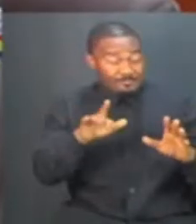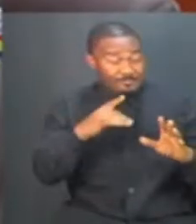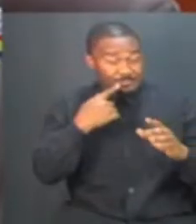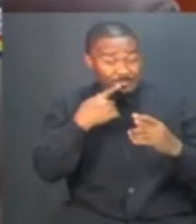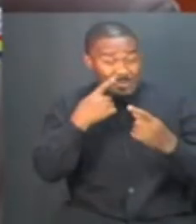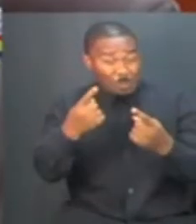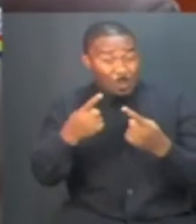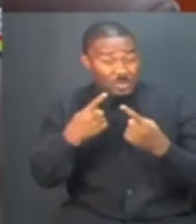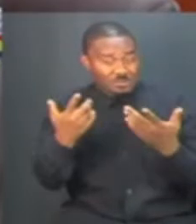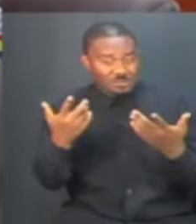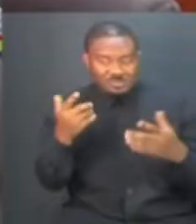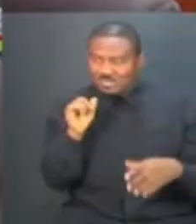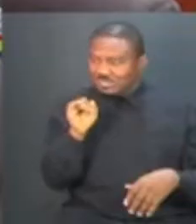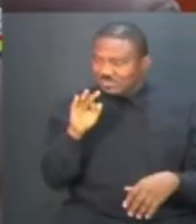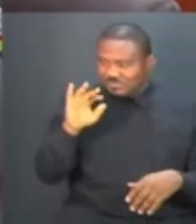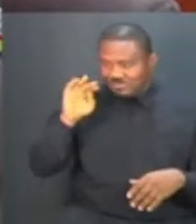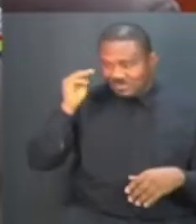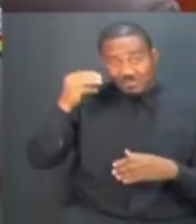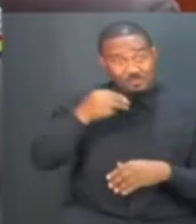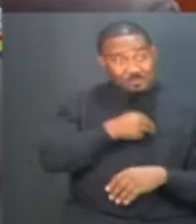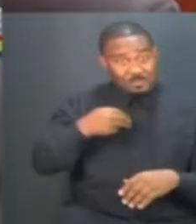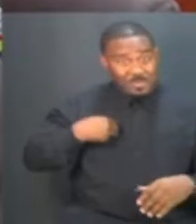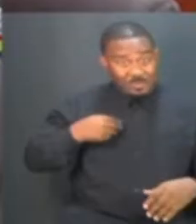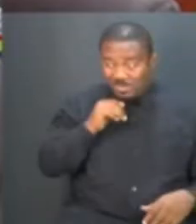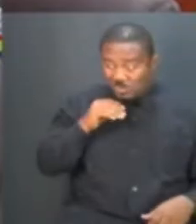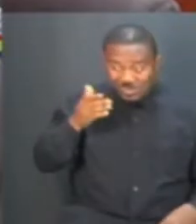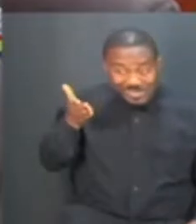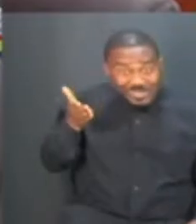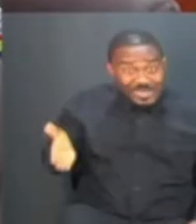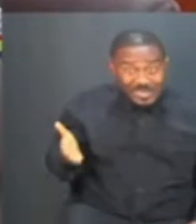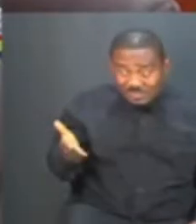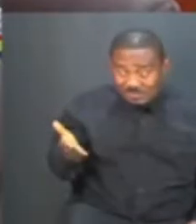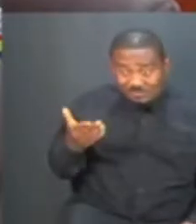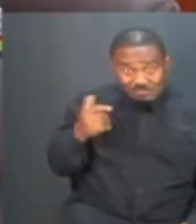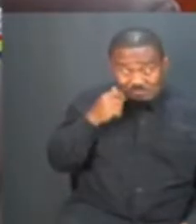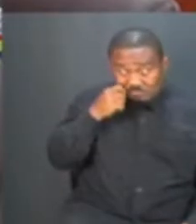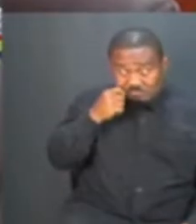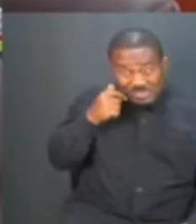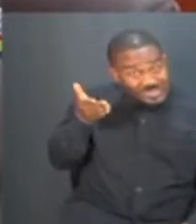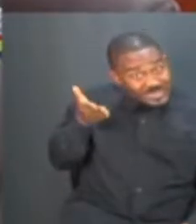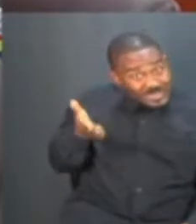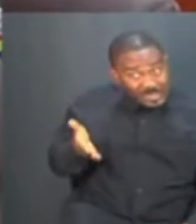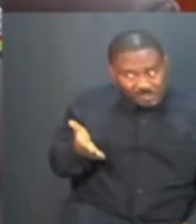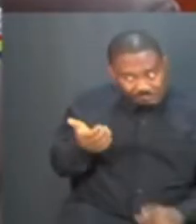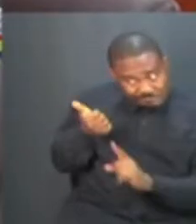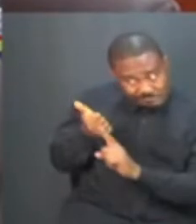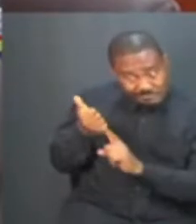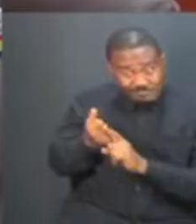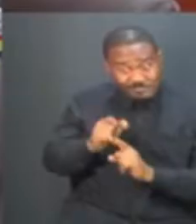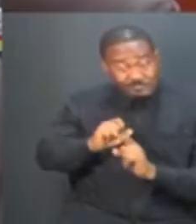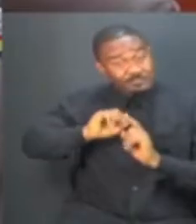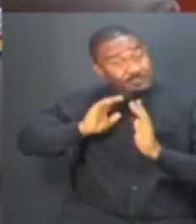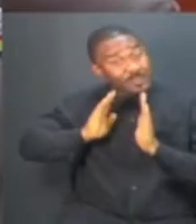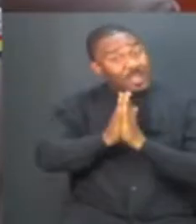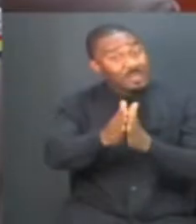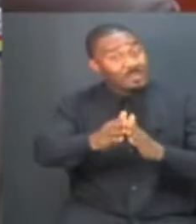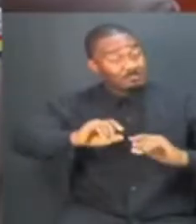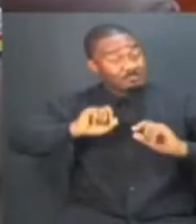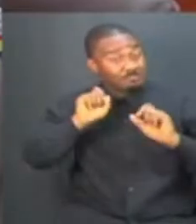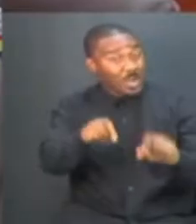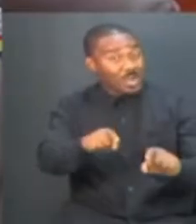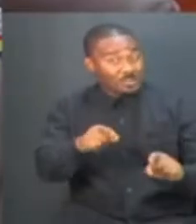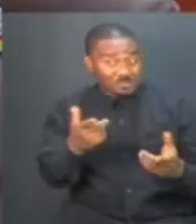present to verbally ask the question, then what I know and think is that